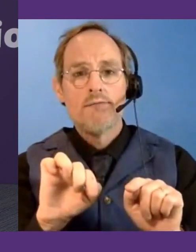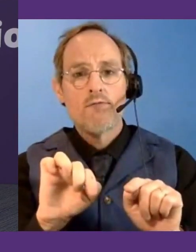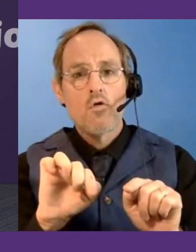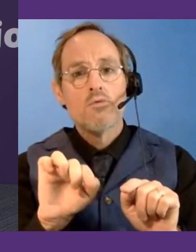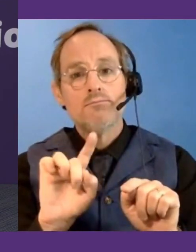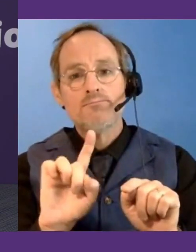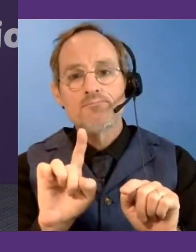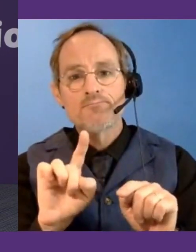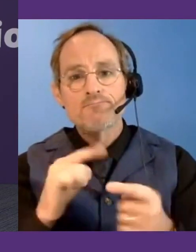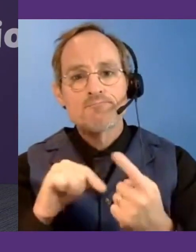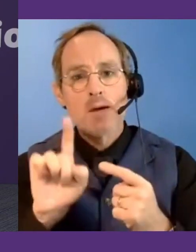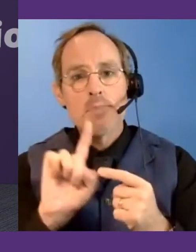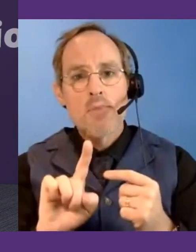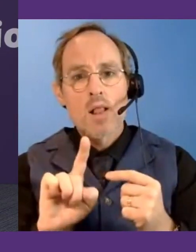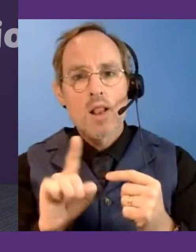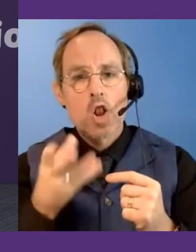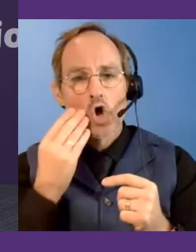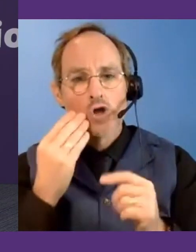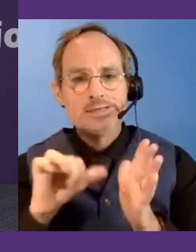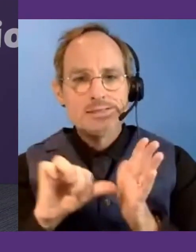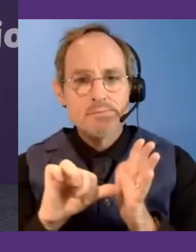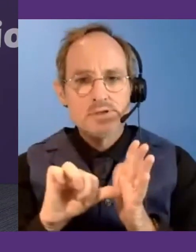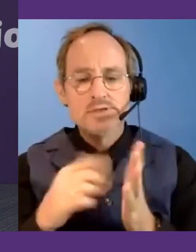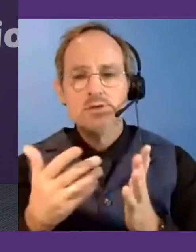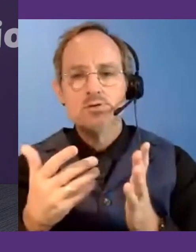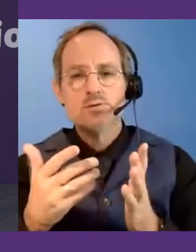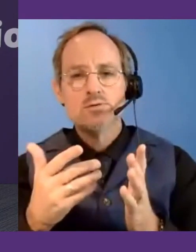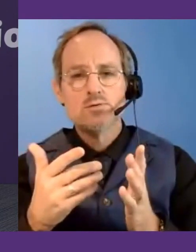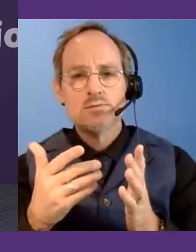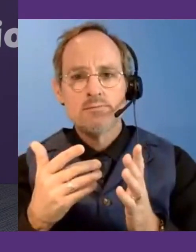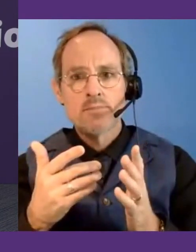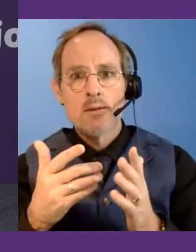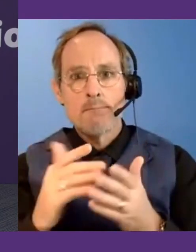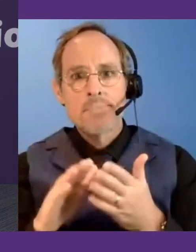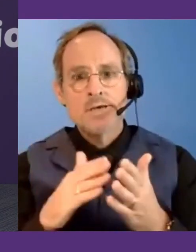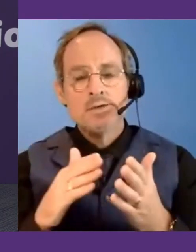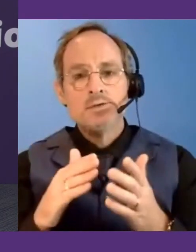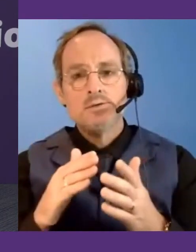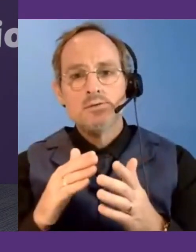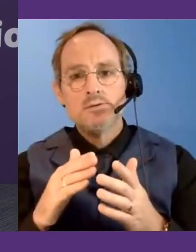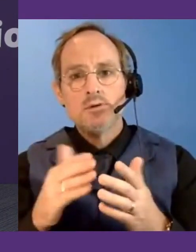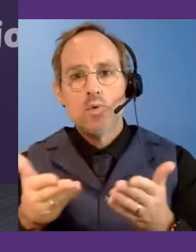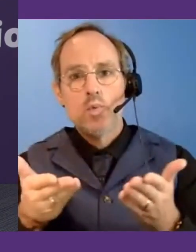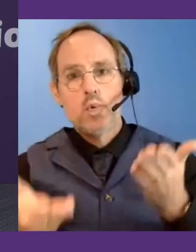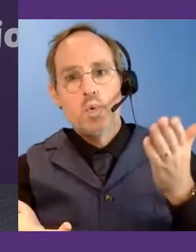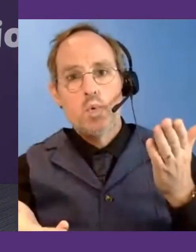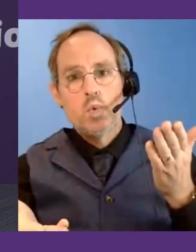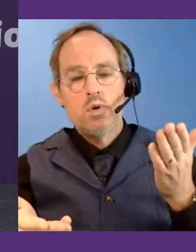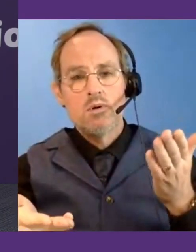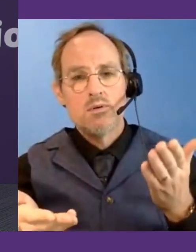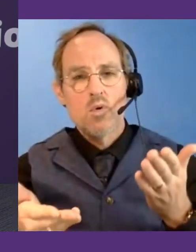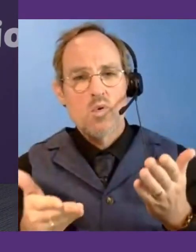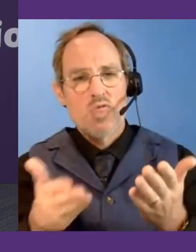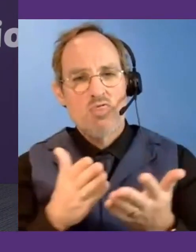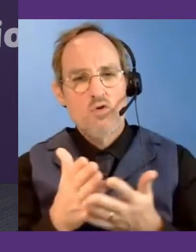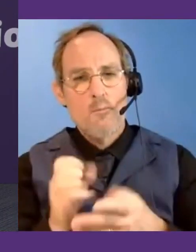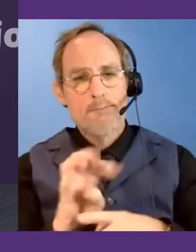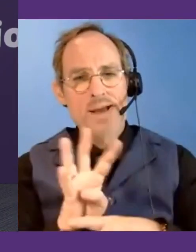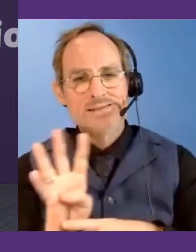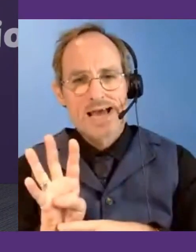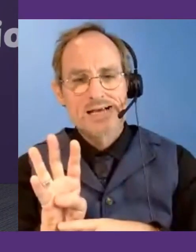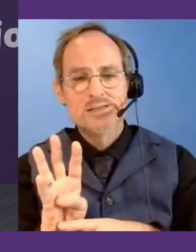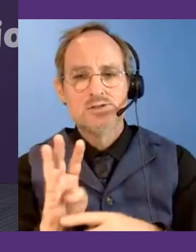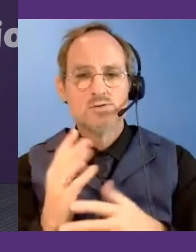learning disabilities were being disproportionately affected by the pandemic. Health outcomes,